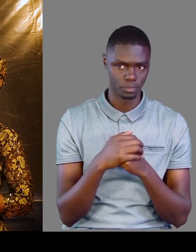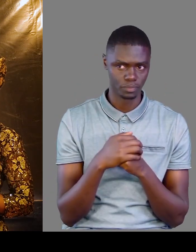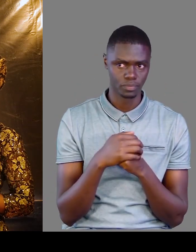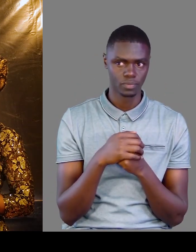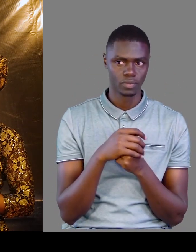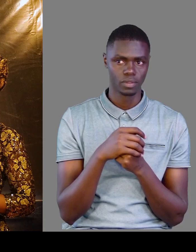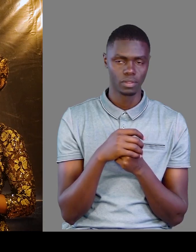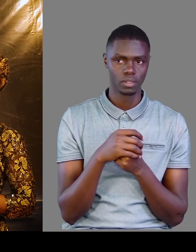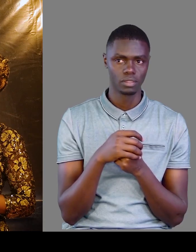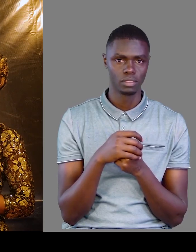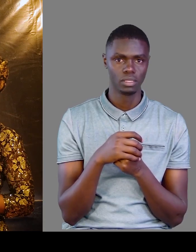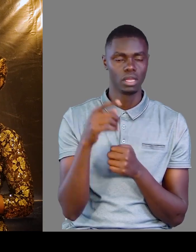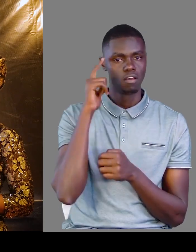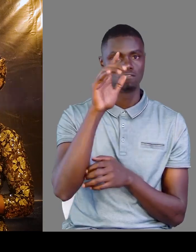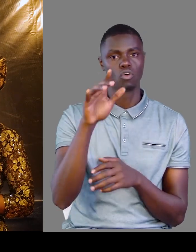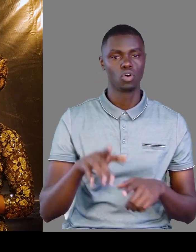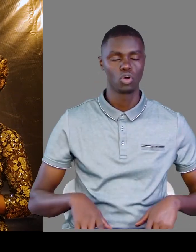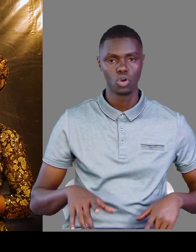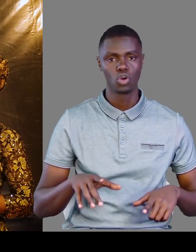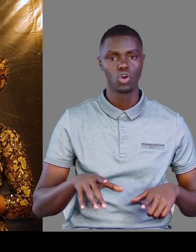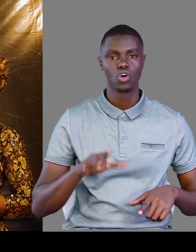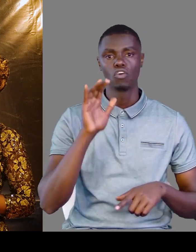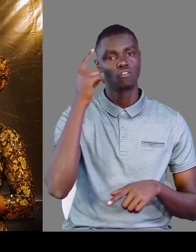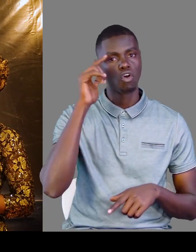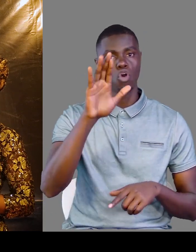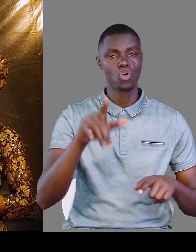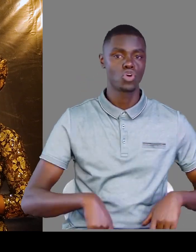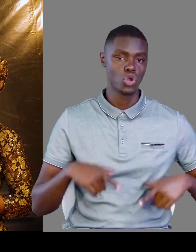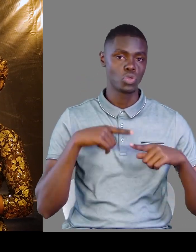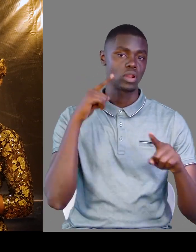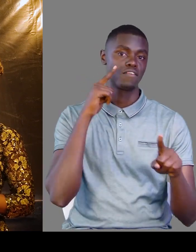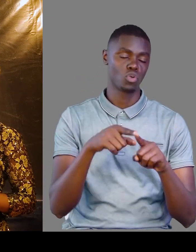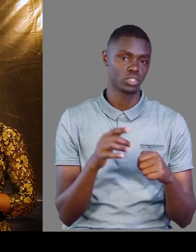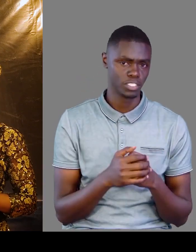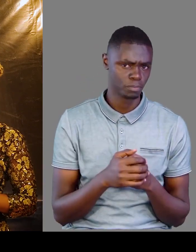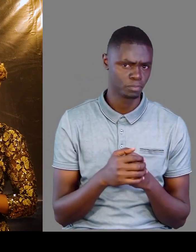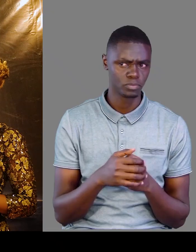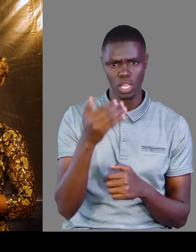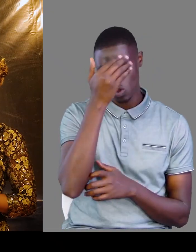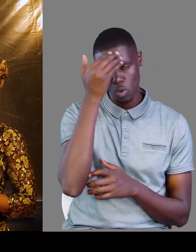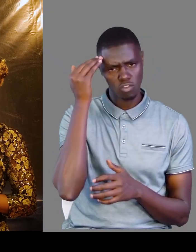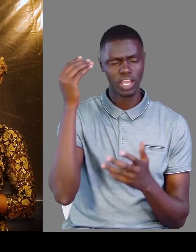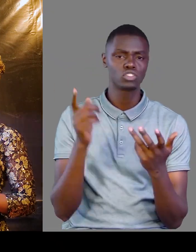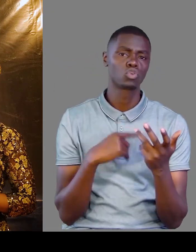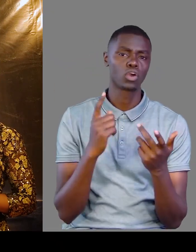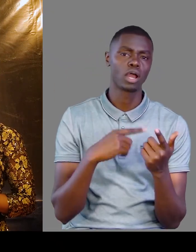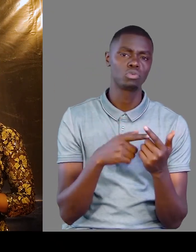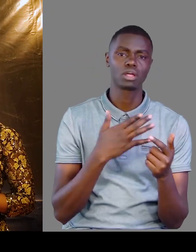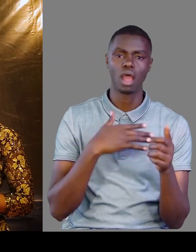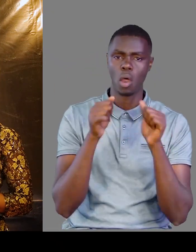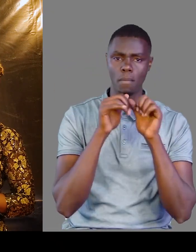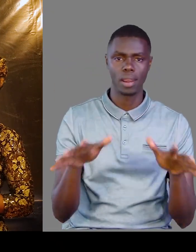especially in your life, for your life goals. Finally, we always forget to count our